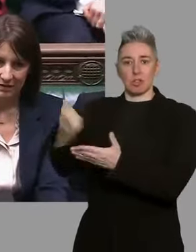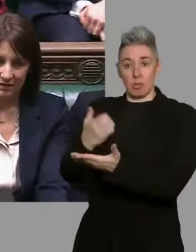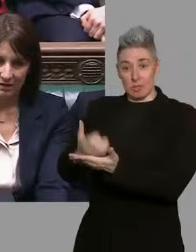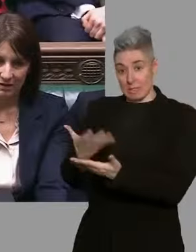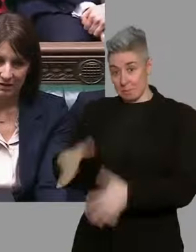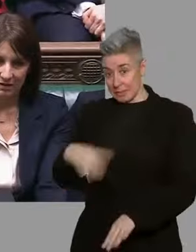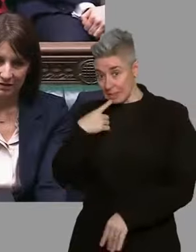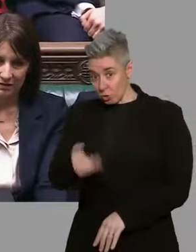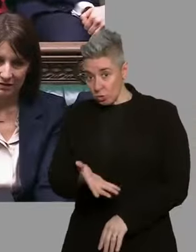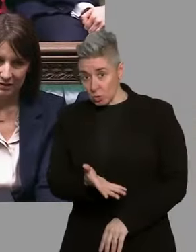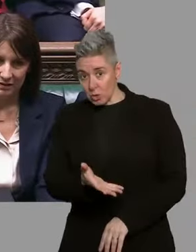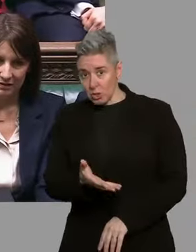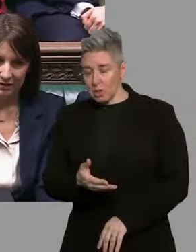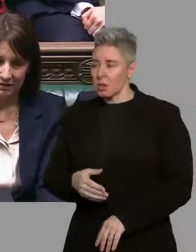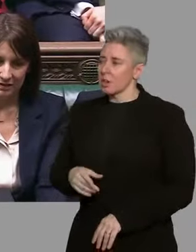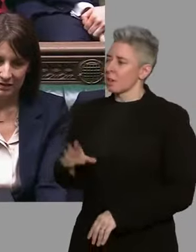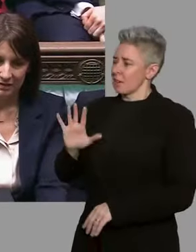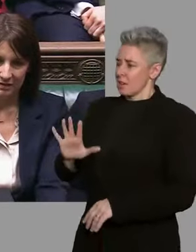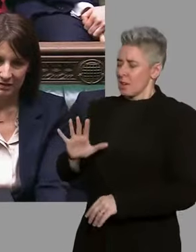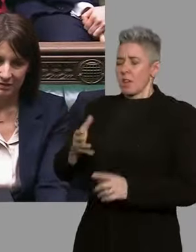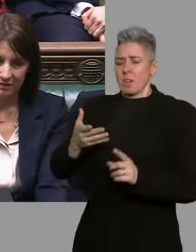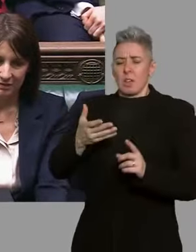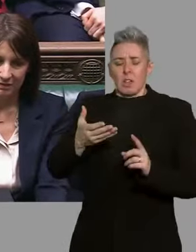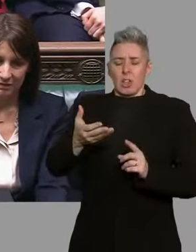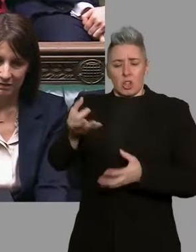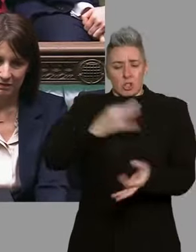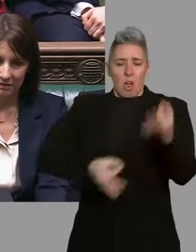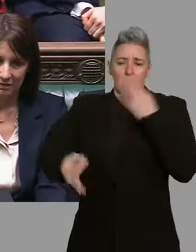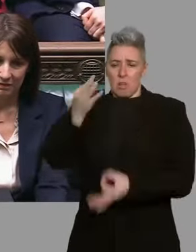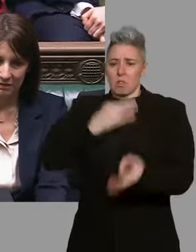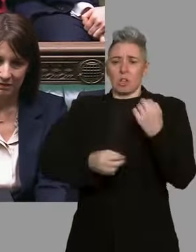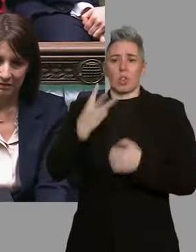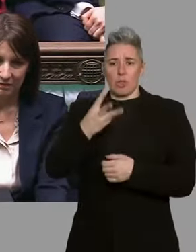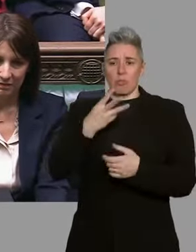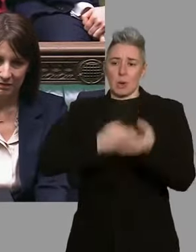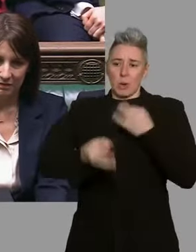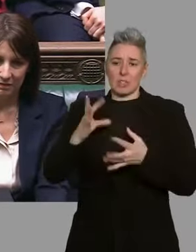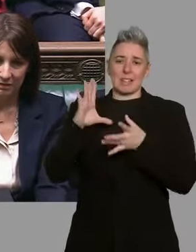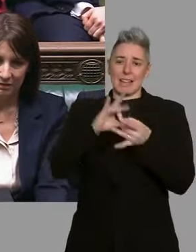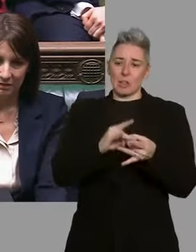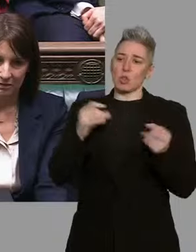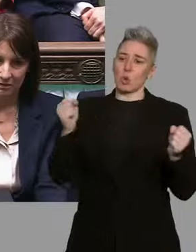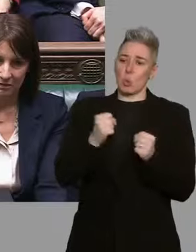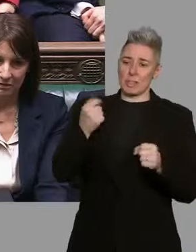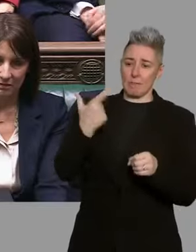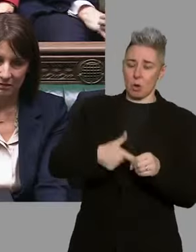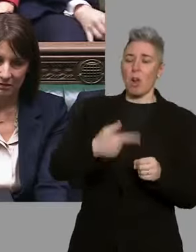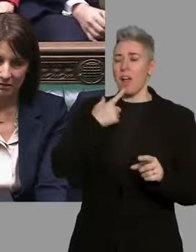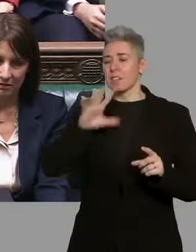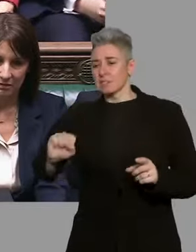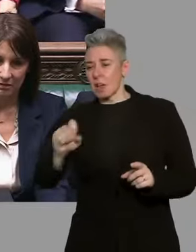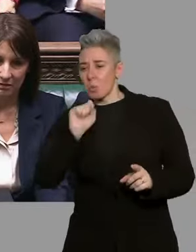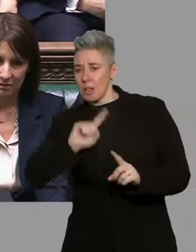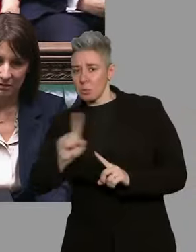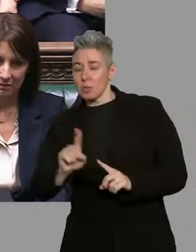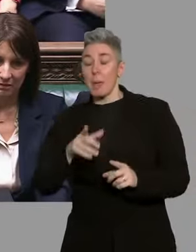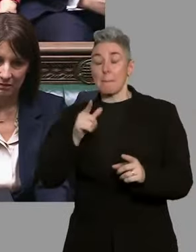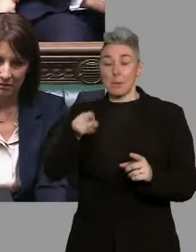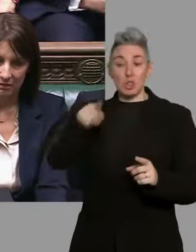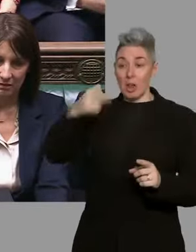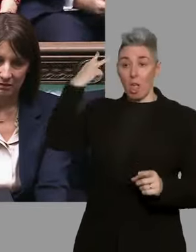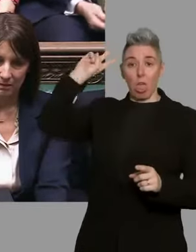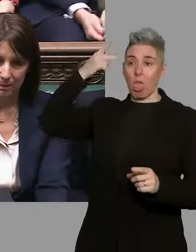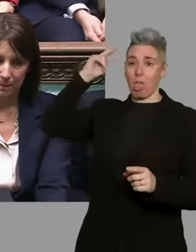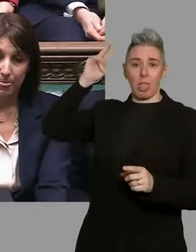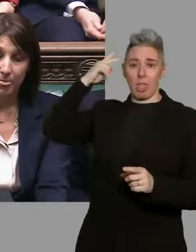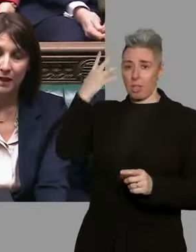leaving out. I'll come to that. But she's changed her mind on this. She used to say that the payments were a dead weight. She